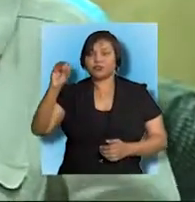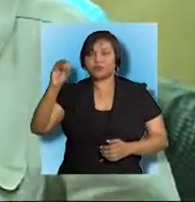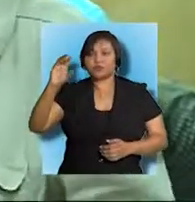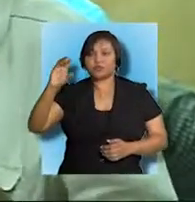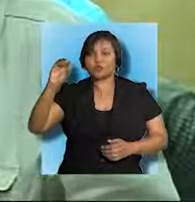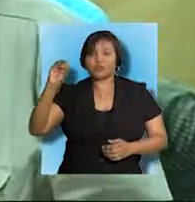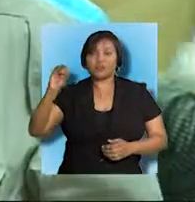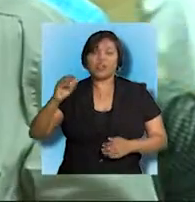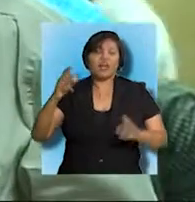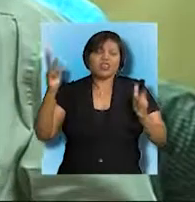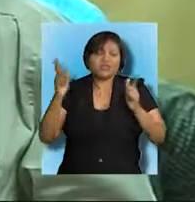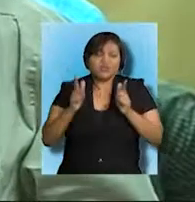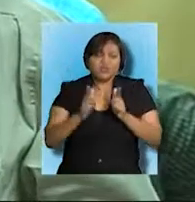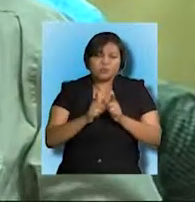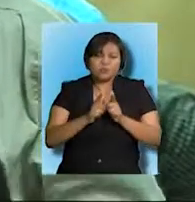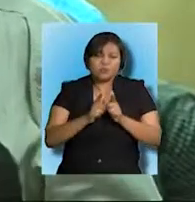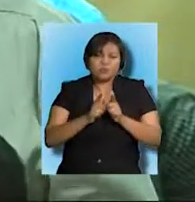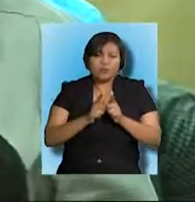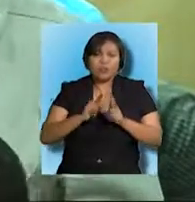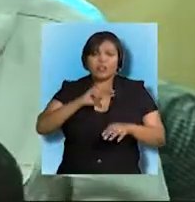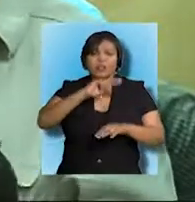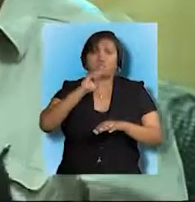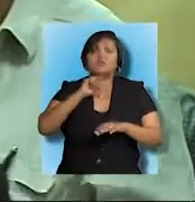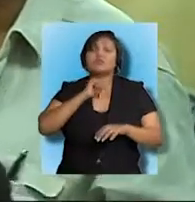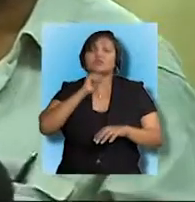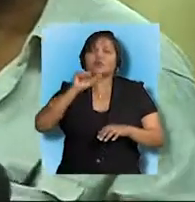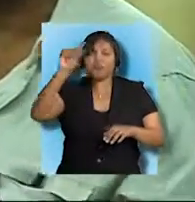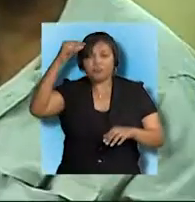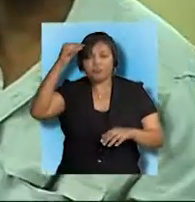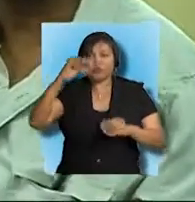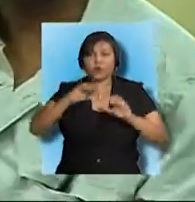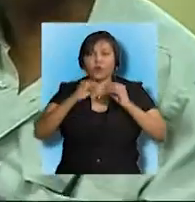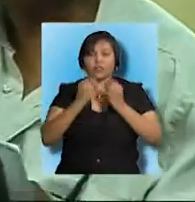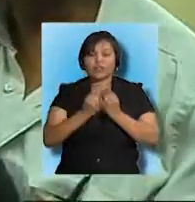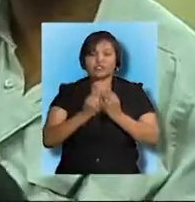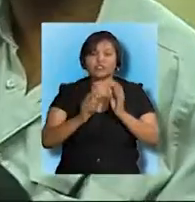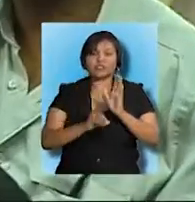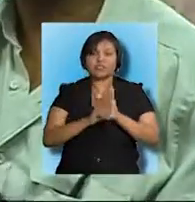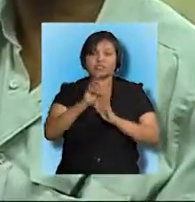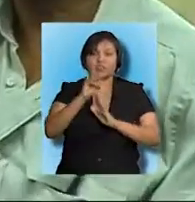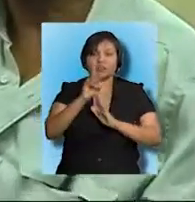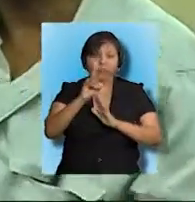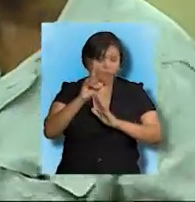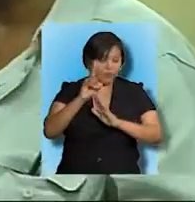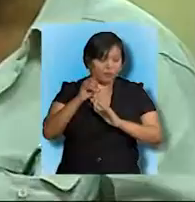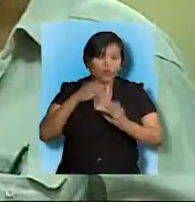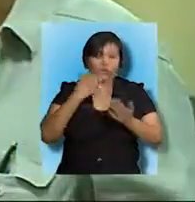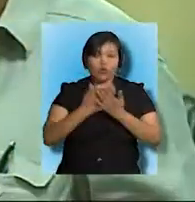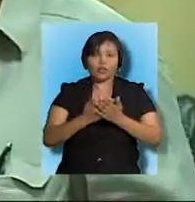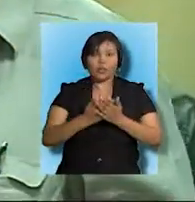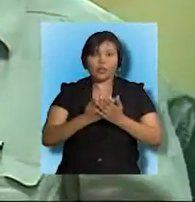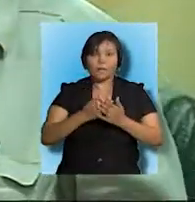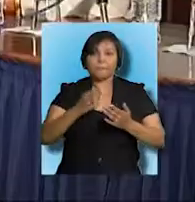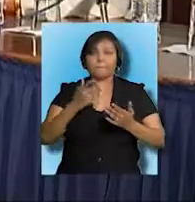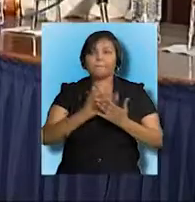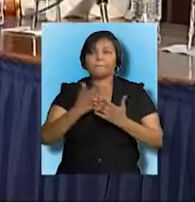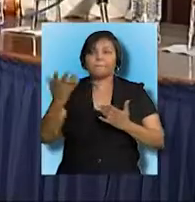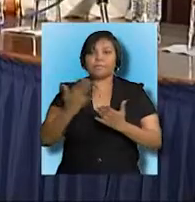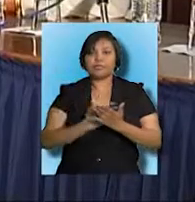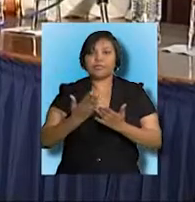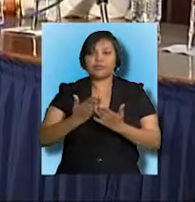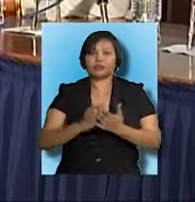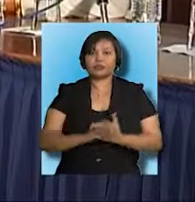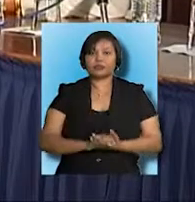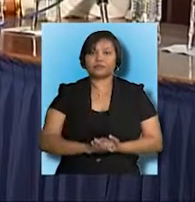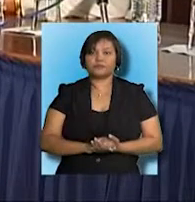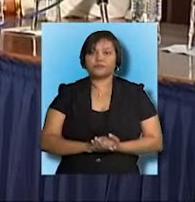that came out of certain robust days, but has developed very well in terms of another model of building community into it. As